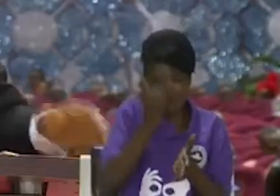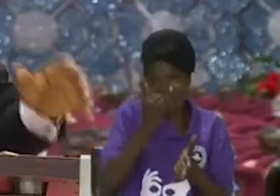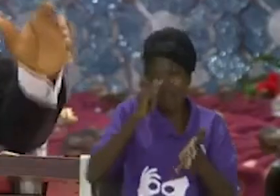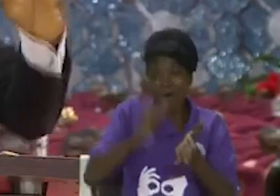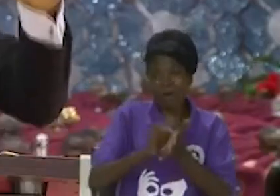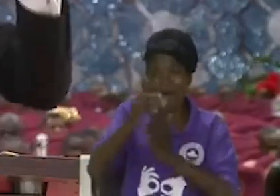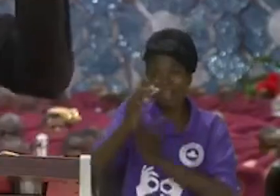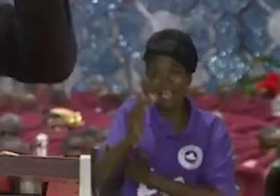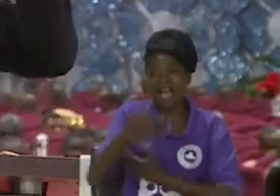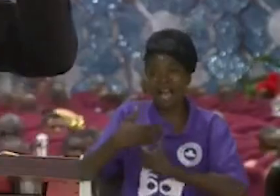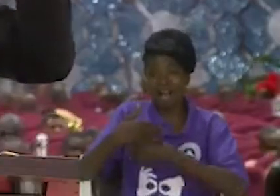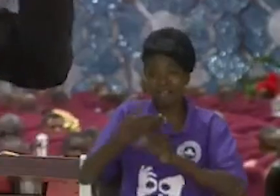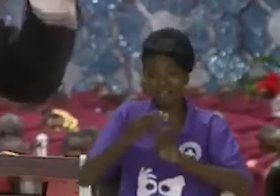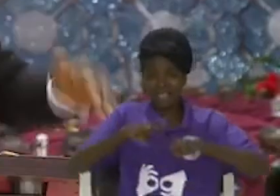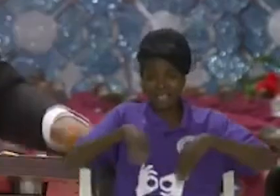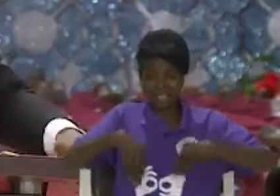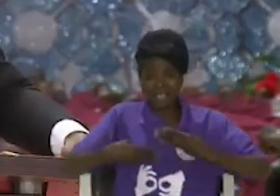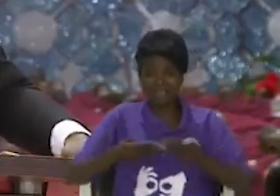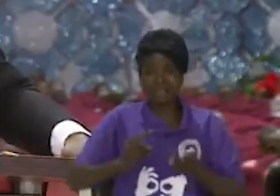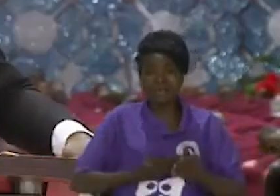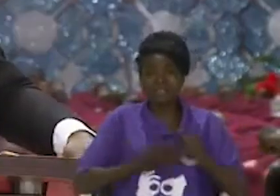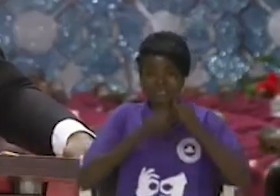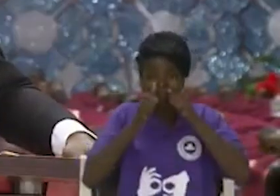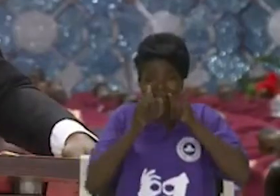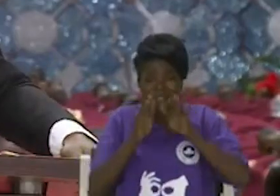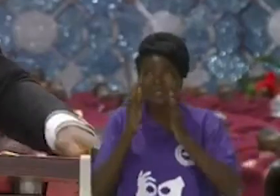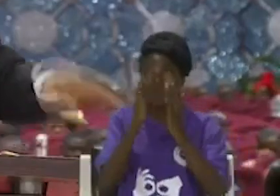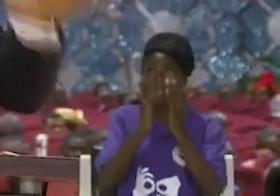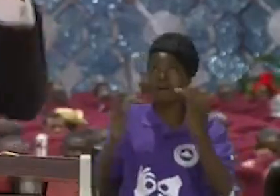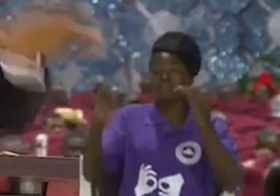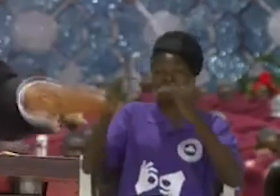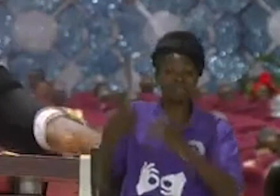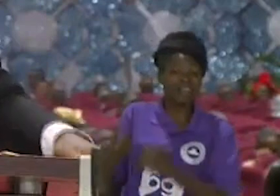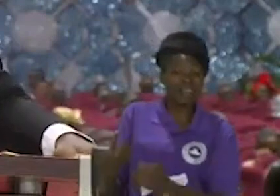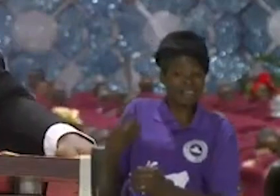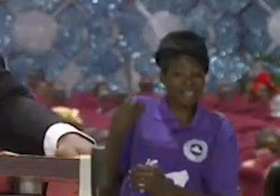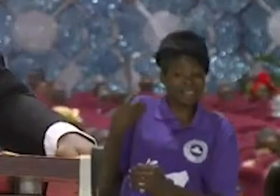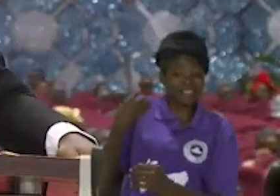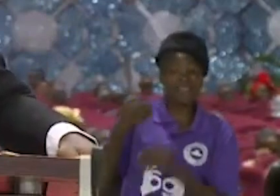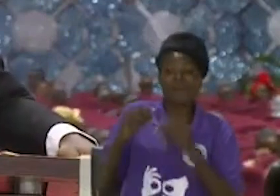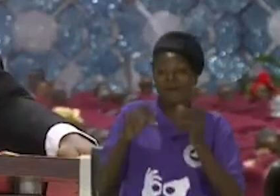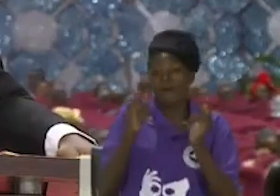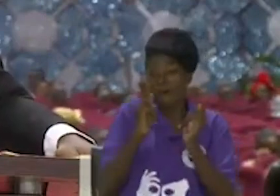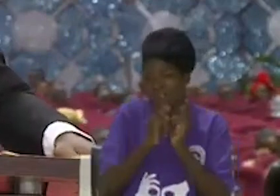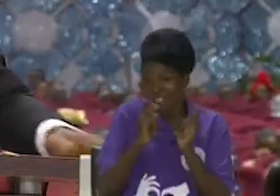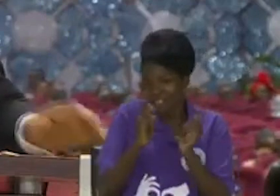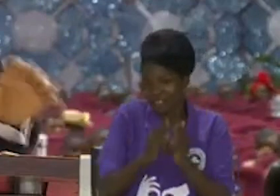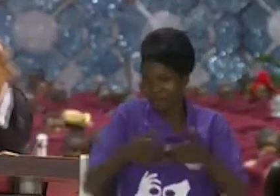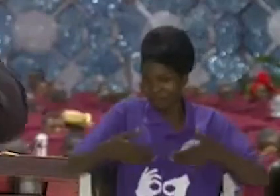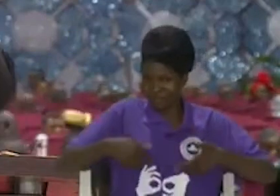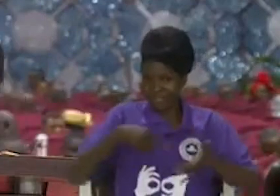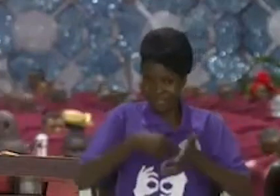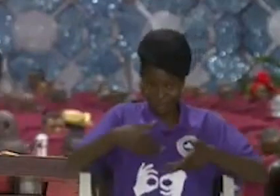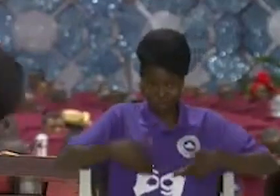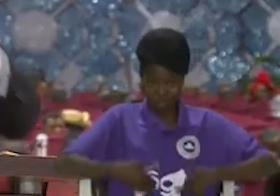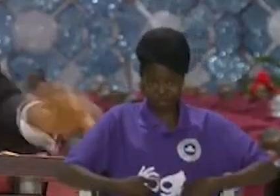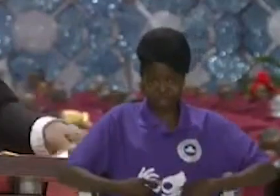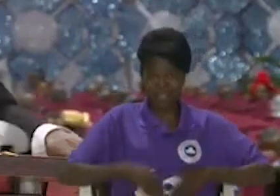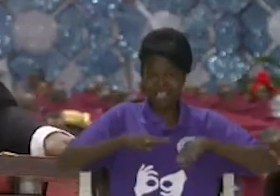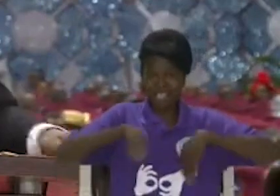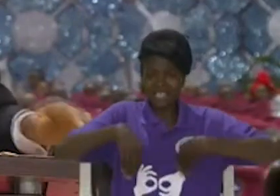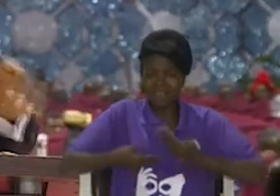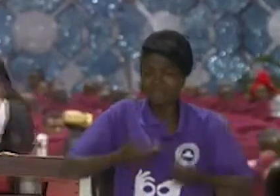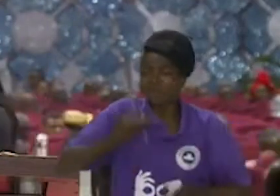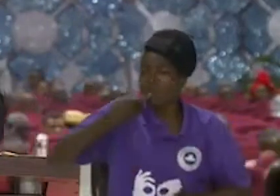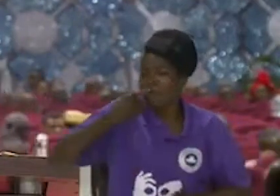God, after giving us the blessings of heaven in the last convention, this very convention of the youth, he is giving us the mandate to